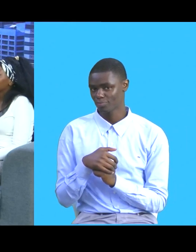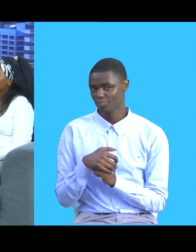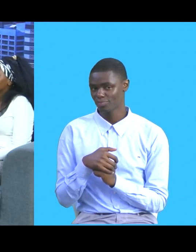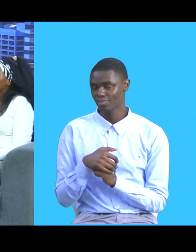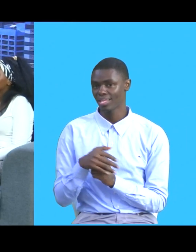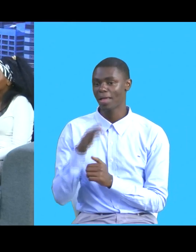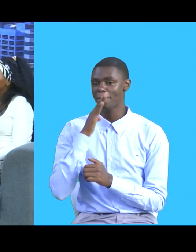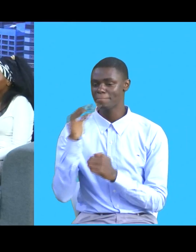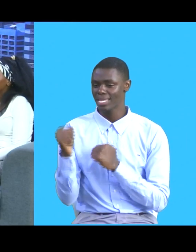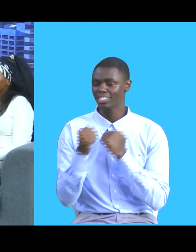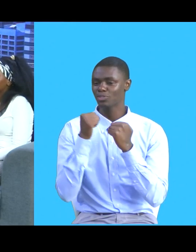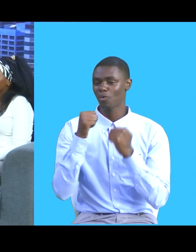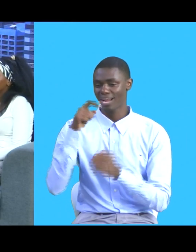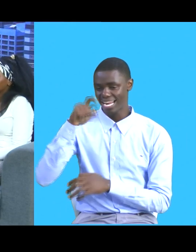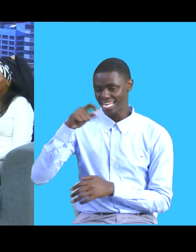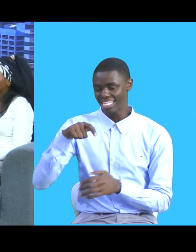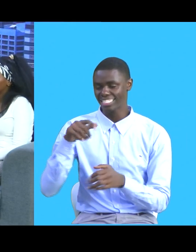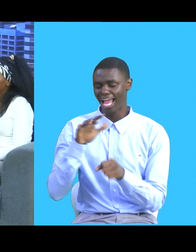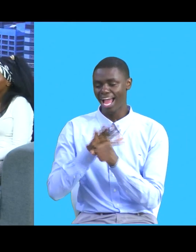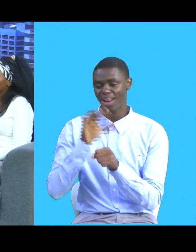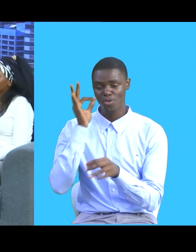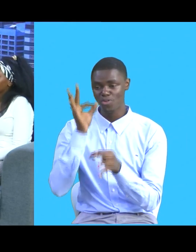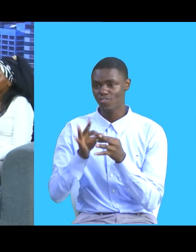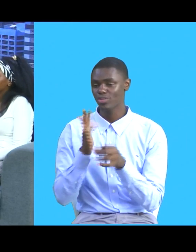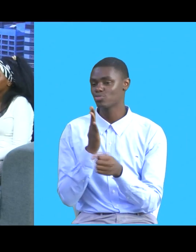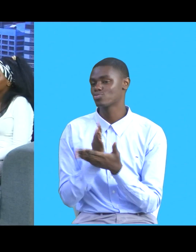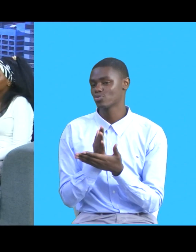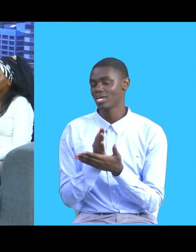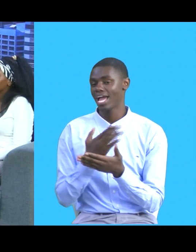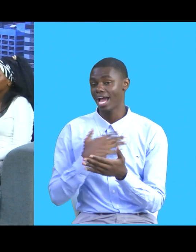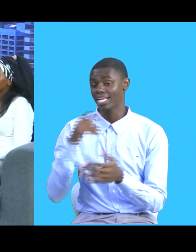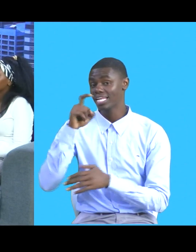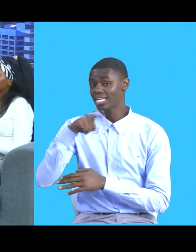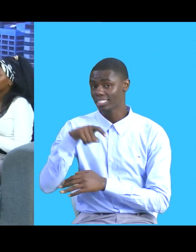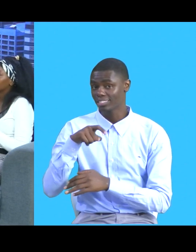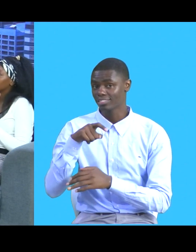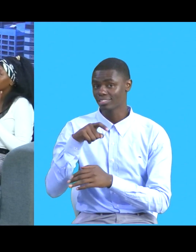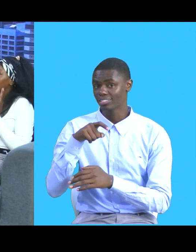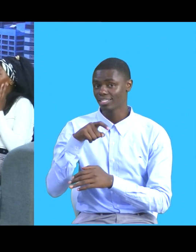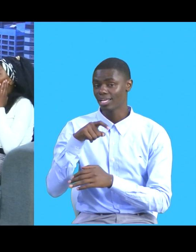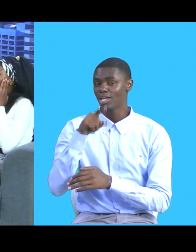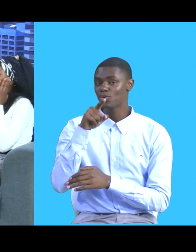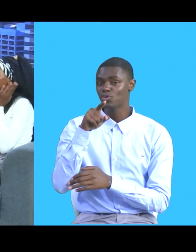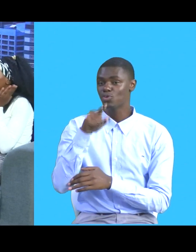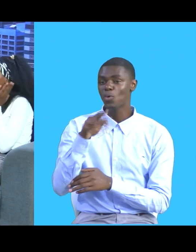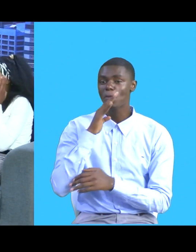being strong, it needs a lot of faith, sure. And it needs a lot of you being